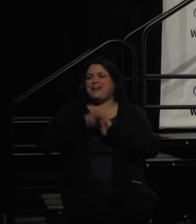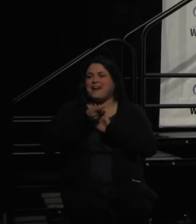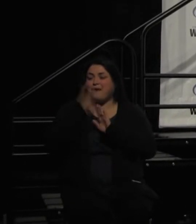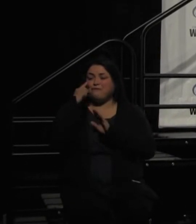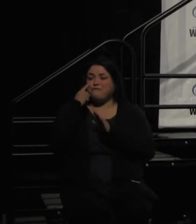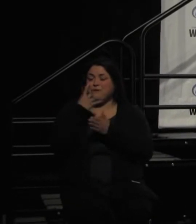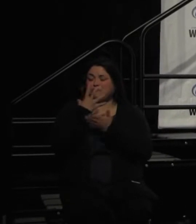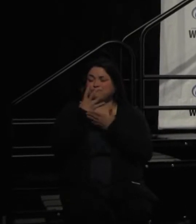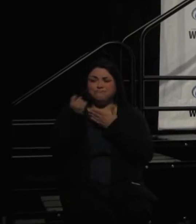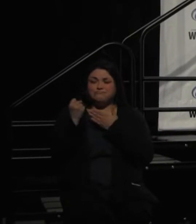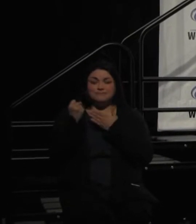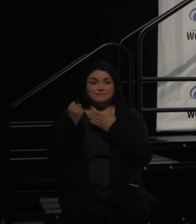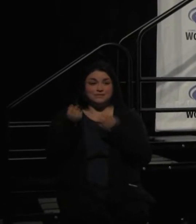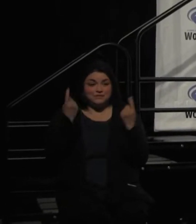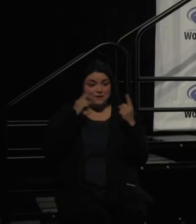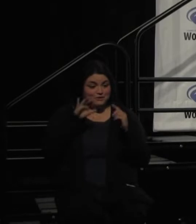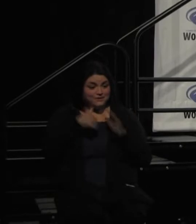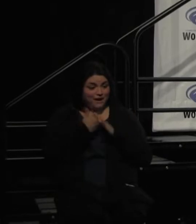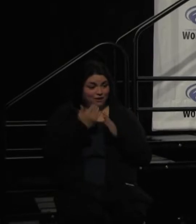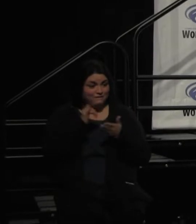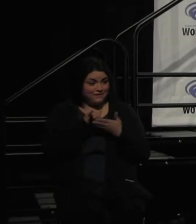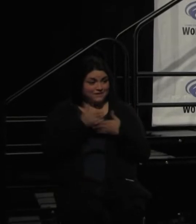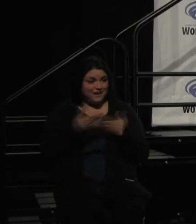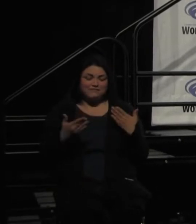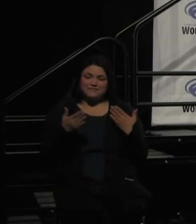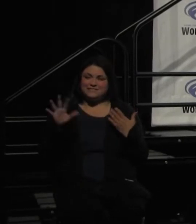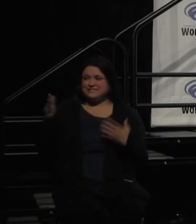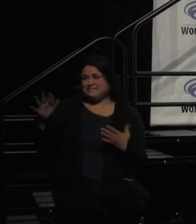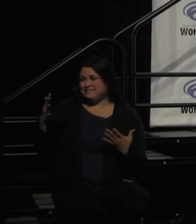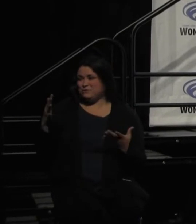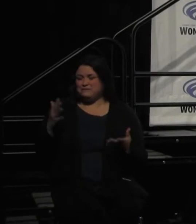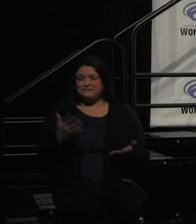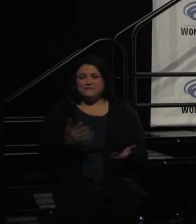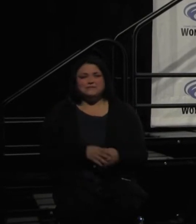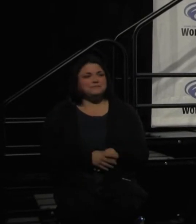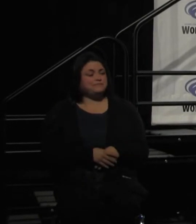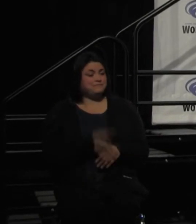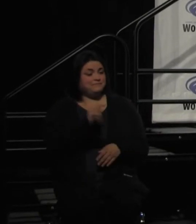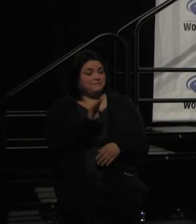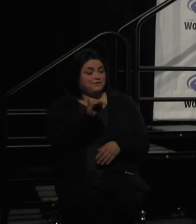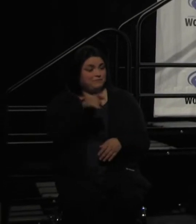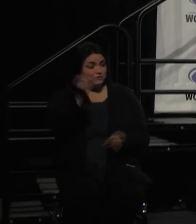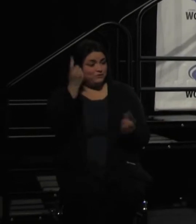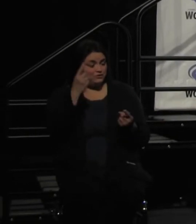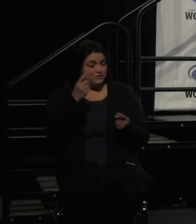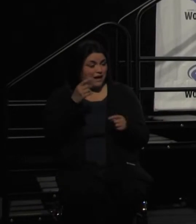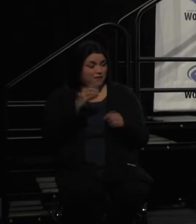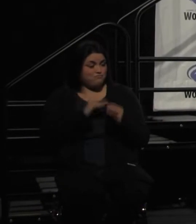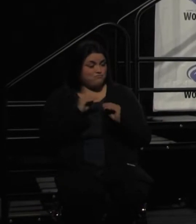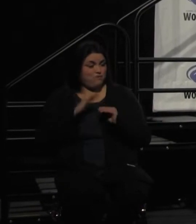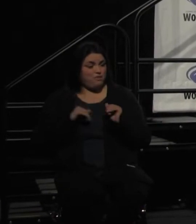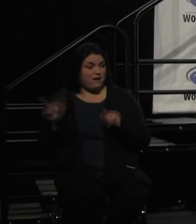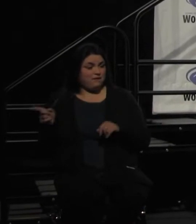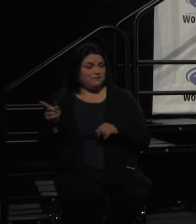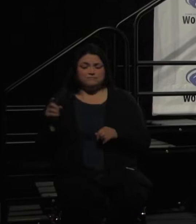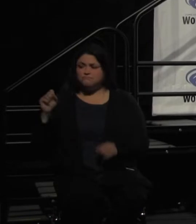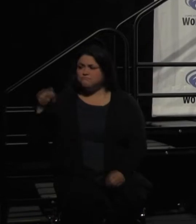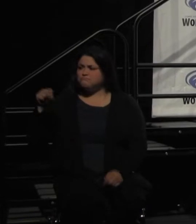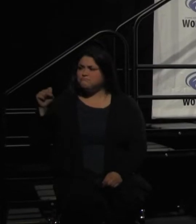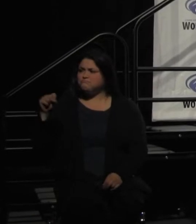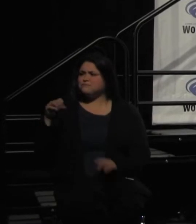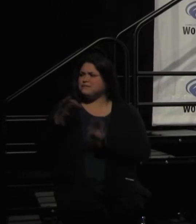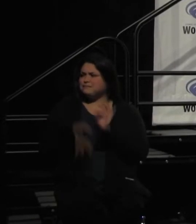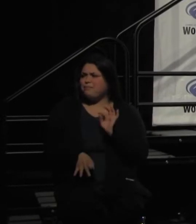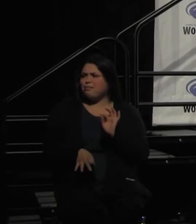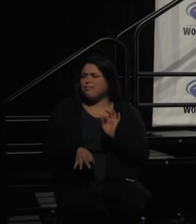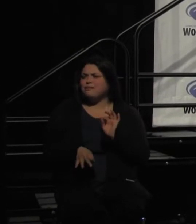than an hour. Do you understand all that stuff? Sort of. Tommy, do you understand it more than Cheech? Yeah. Okay. Yeah, it's very